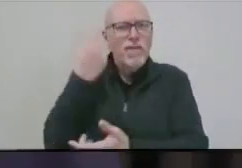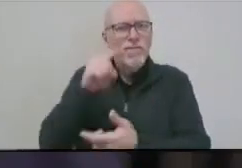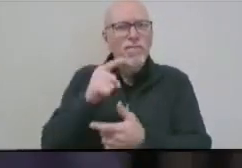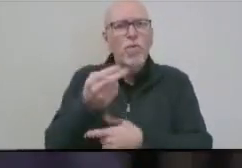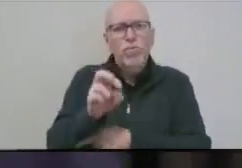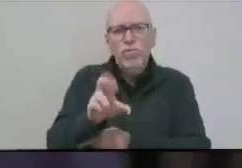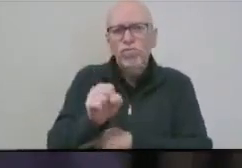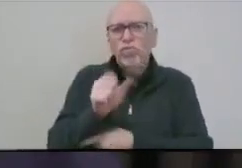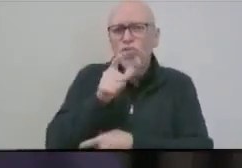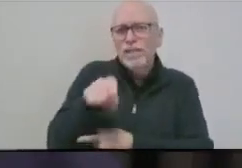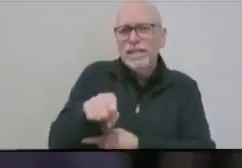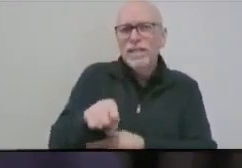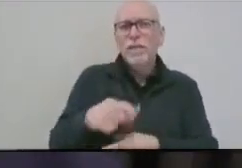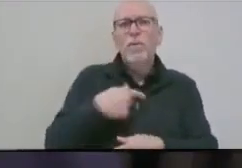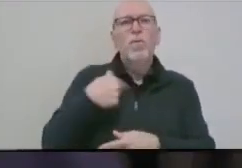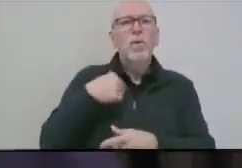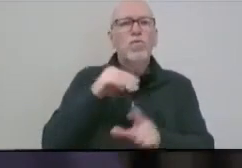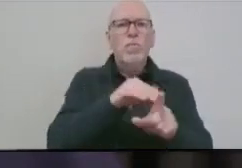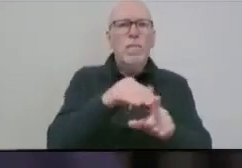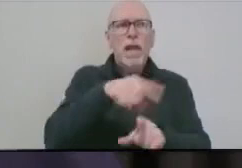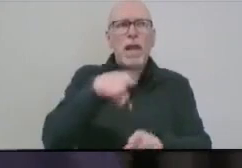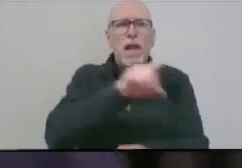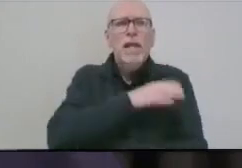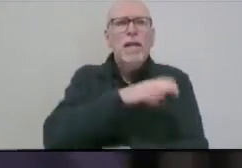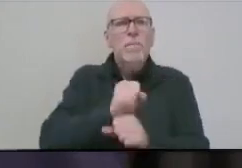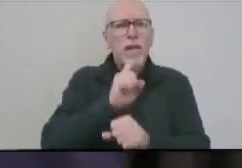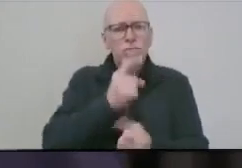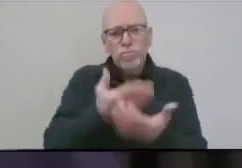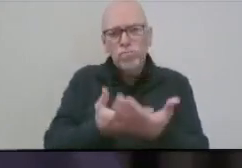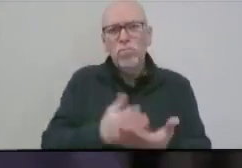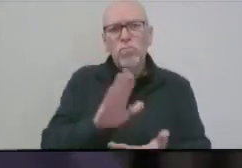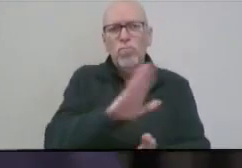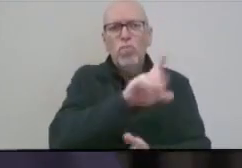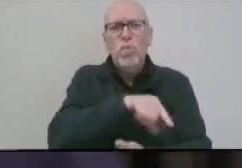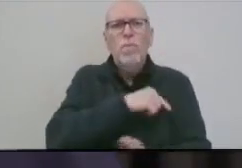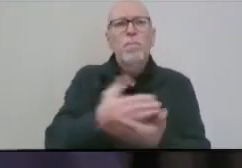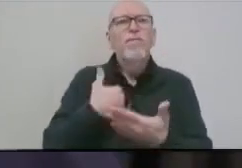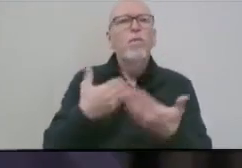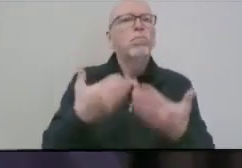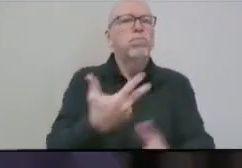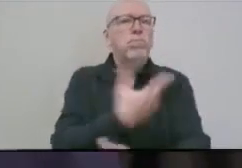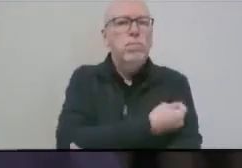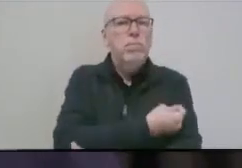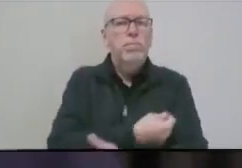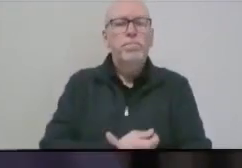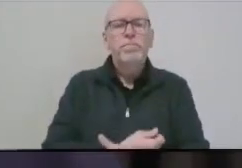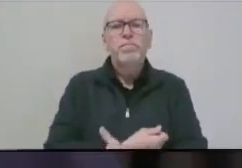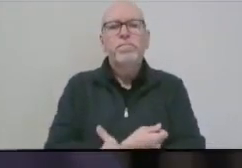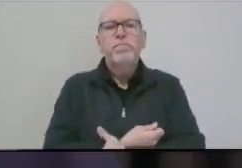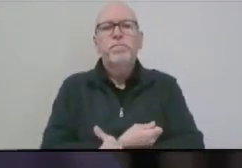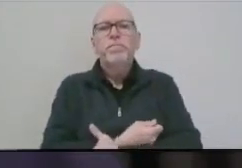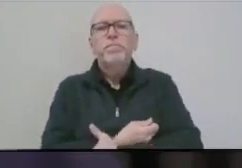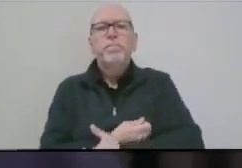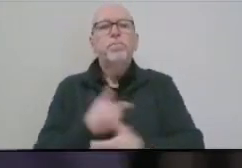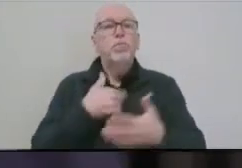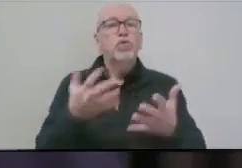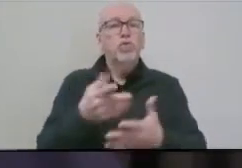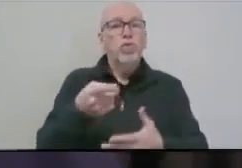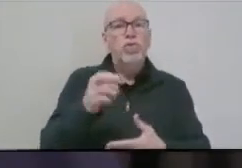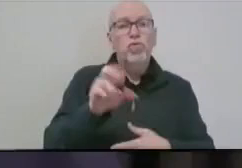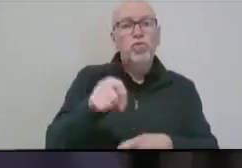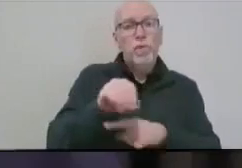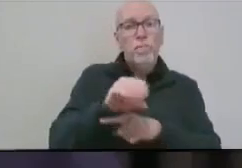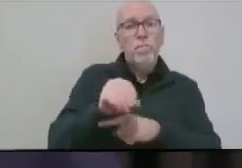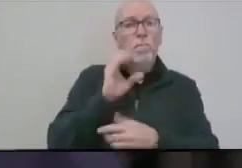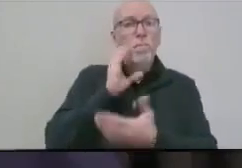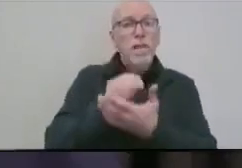we have reminded the vaccine clinics to verify eligibility before administering a vaccine. We also encourage Hoosiers to take a picture of your